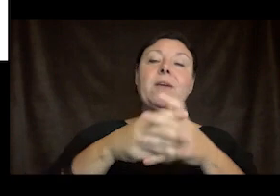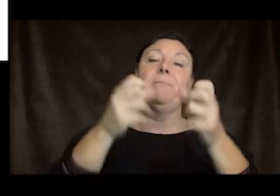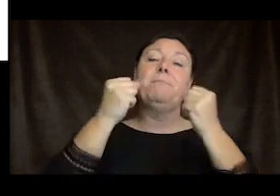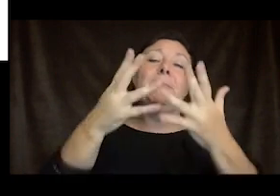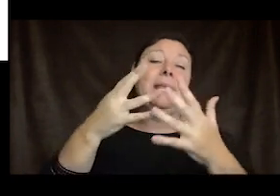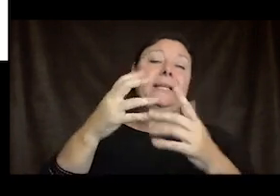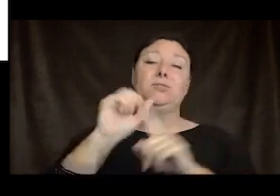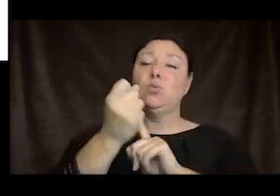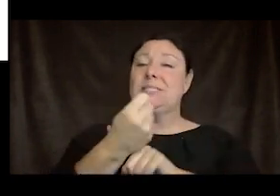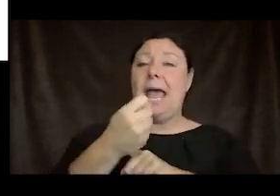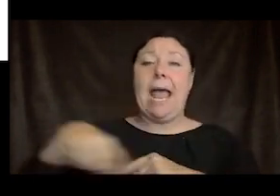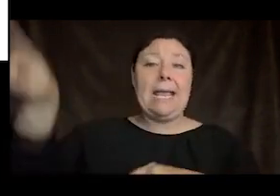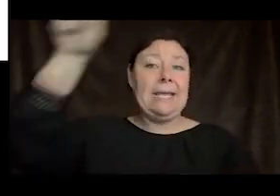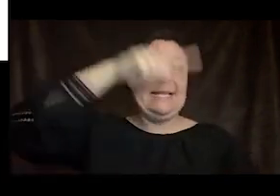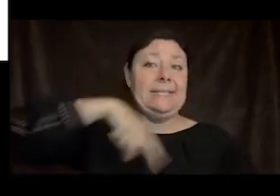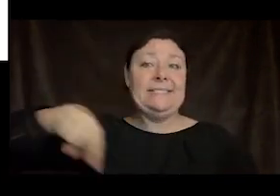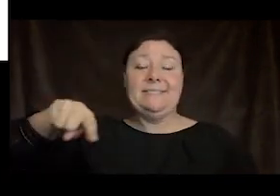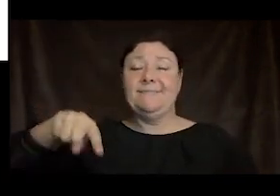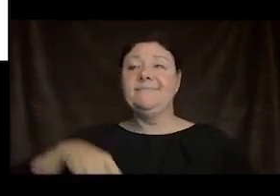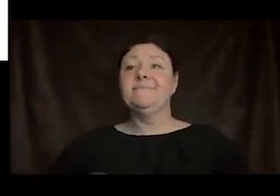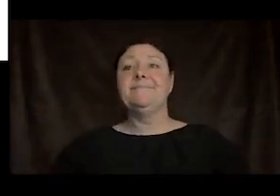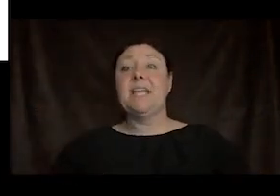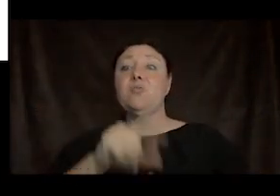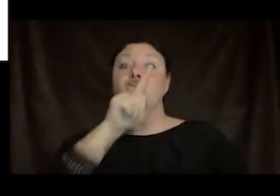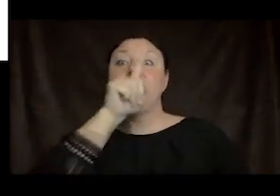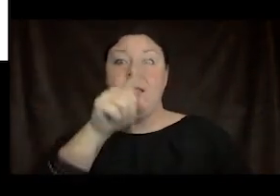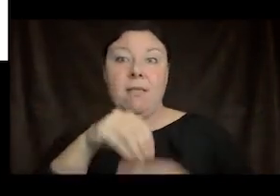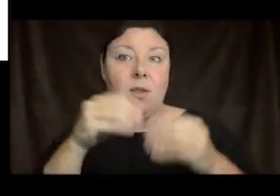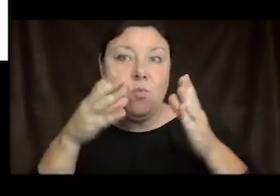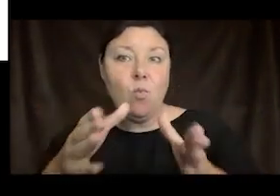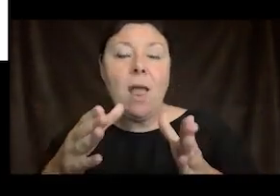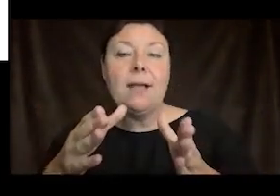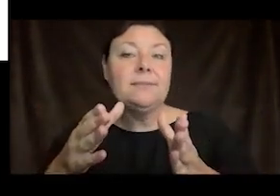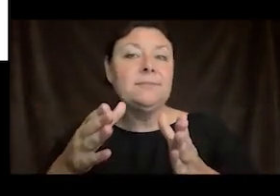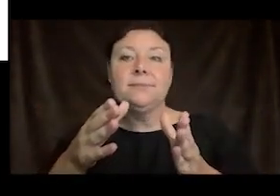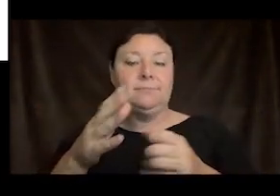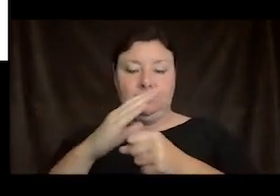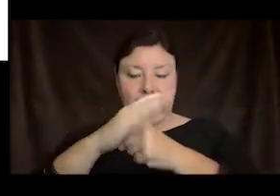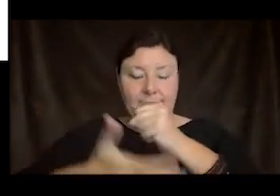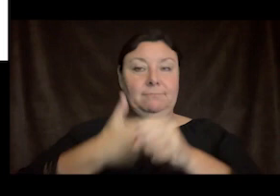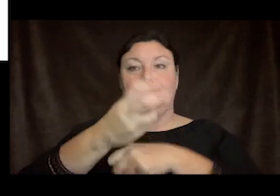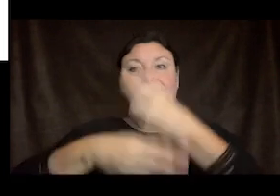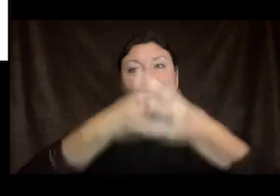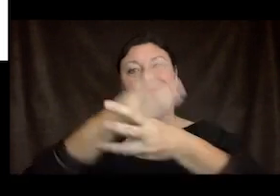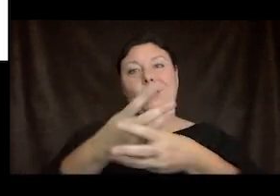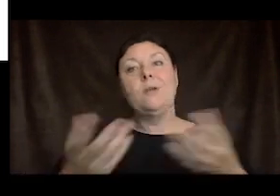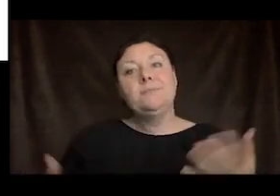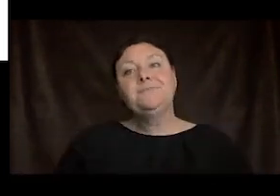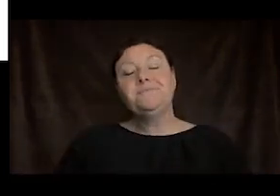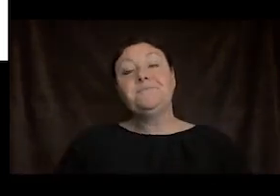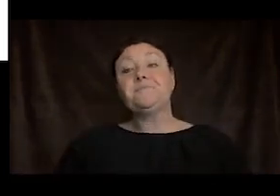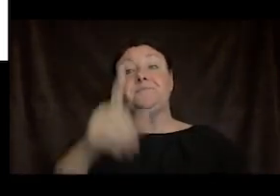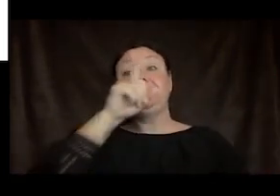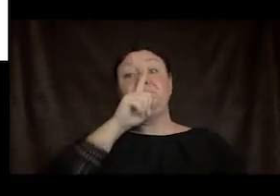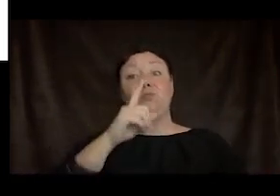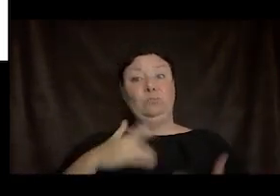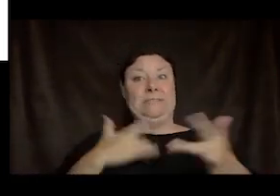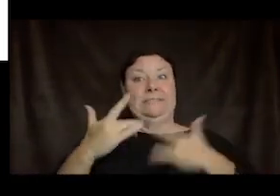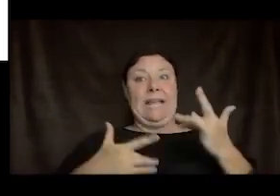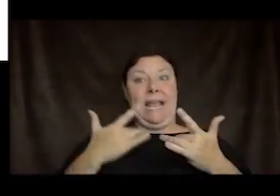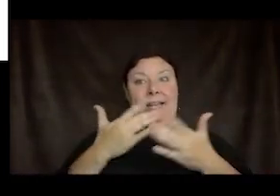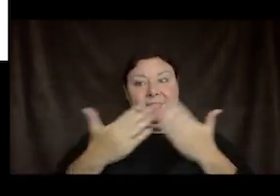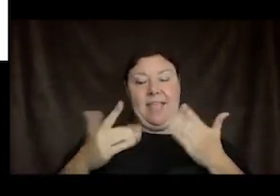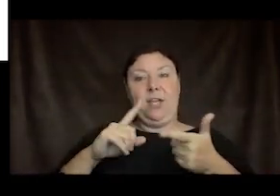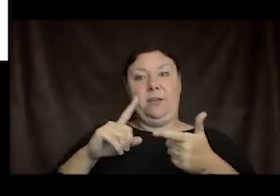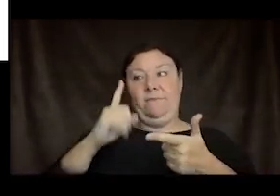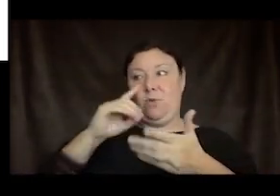is enacted in ways that in all parts of the globe. And I think that would be a really exciting thing for